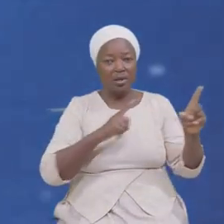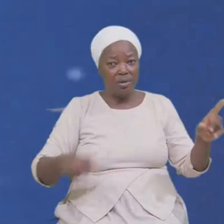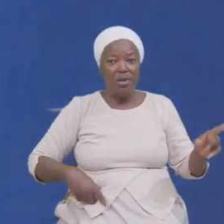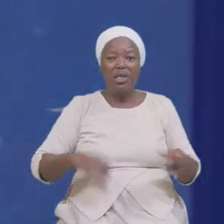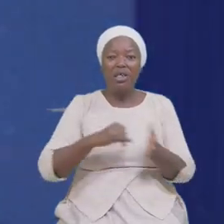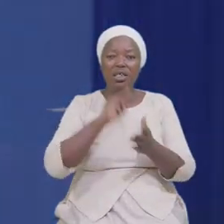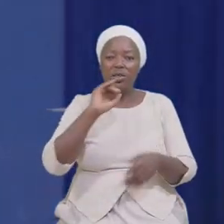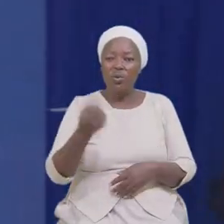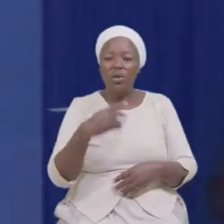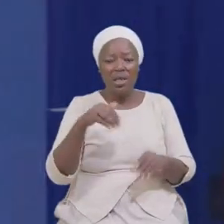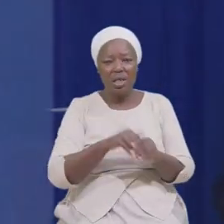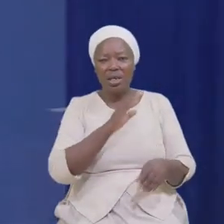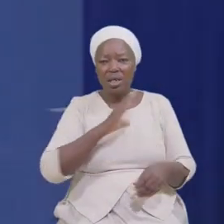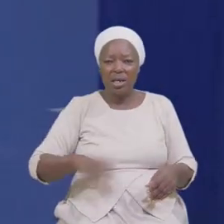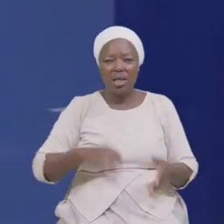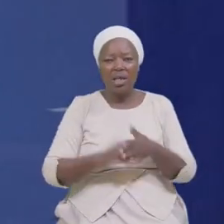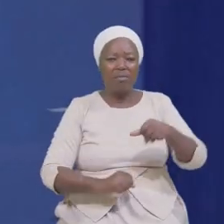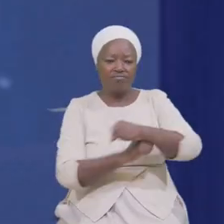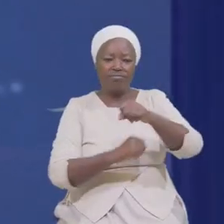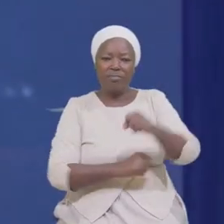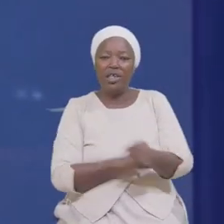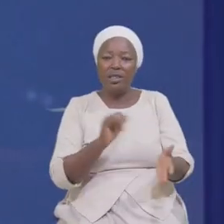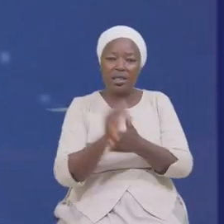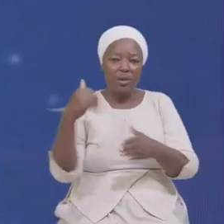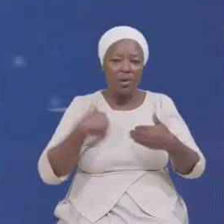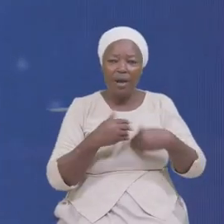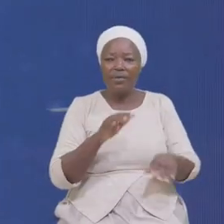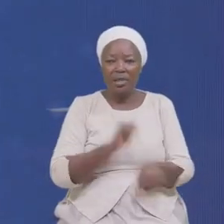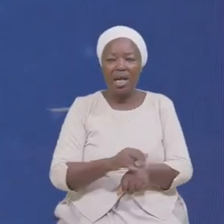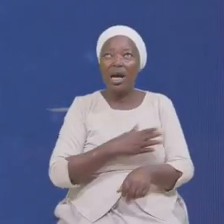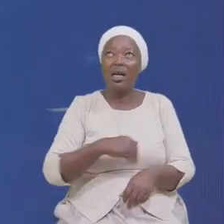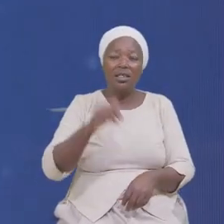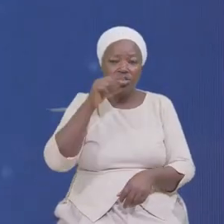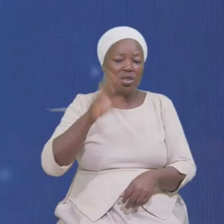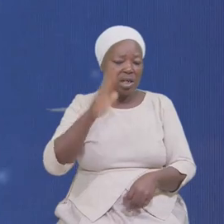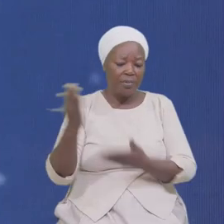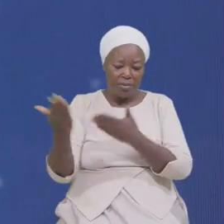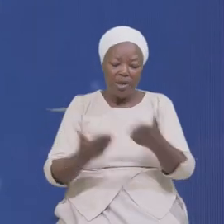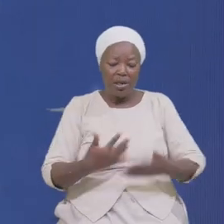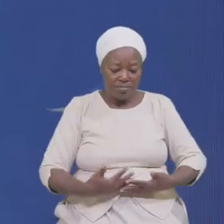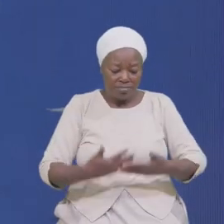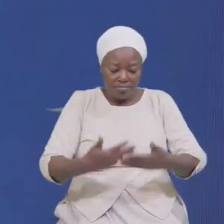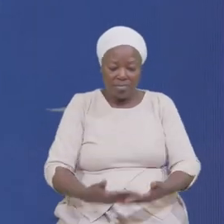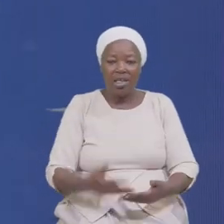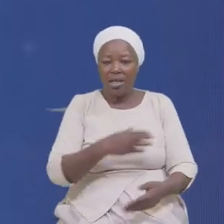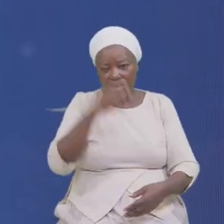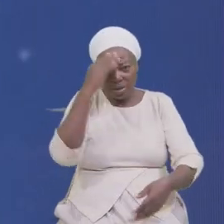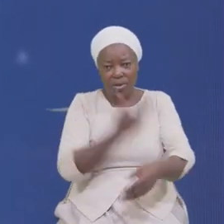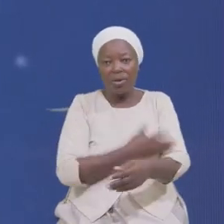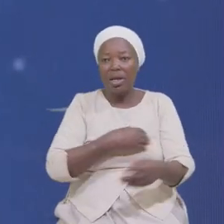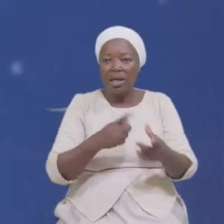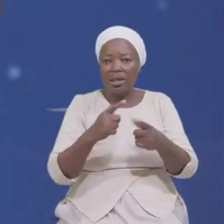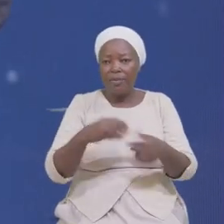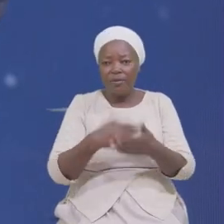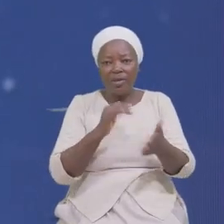the cornerstone, we have that. And she shall bring forth a son. Before that son came, the Son of God, before that